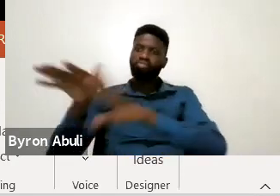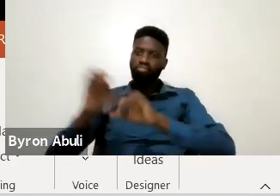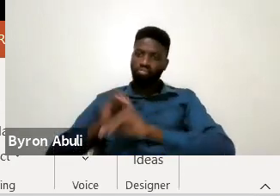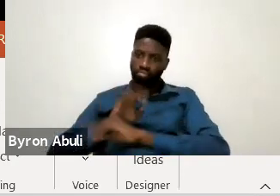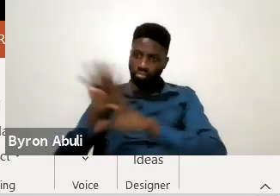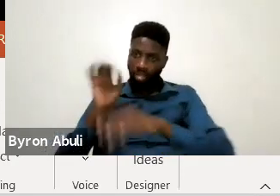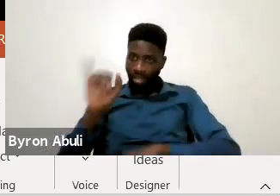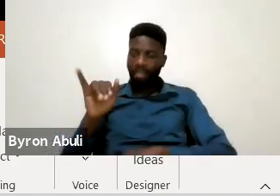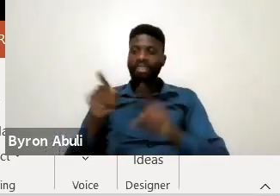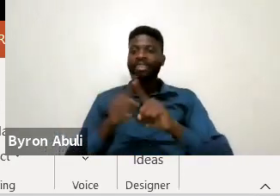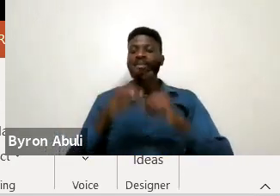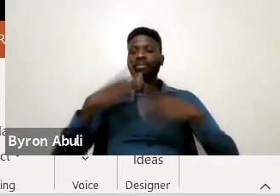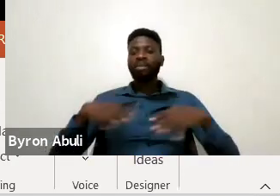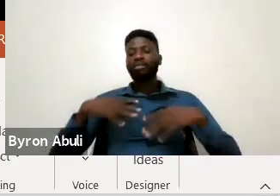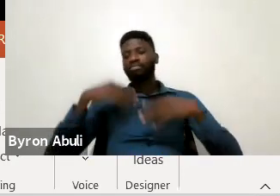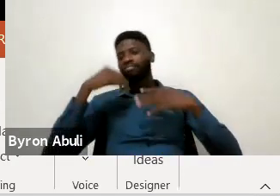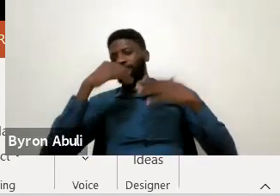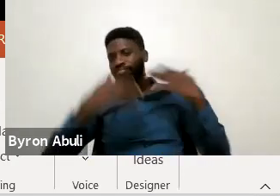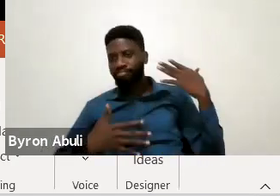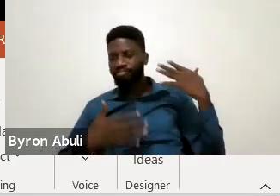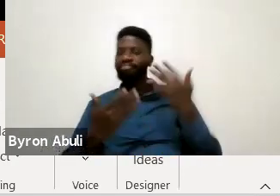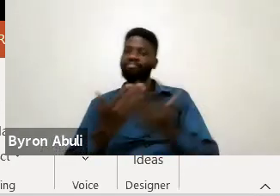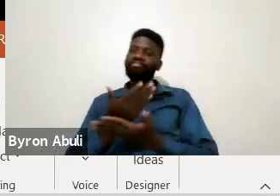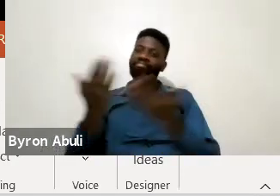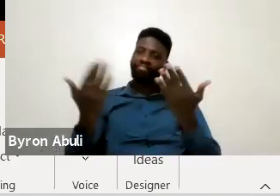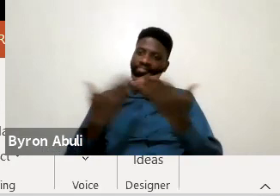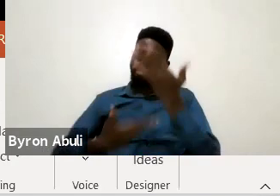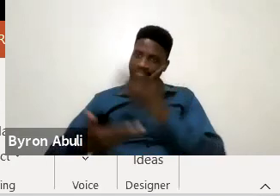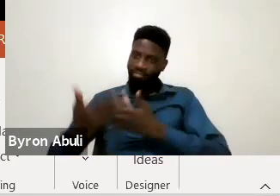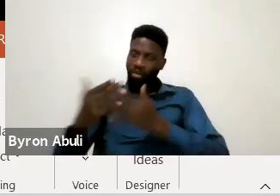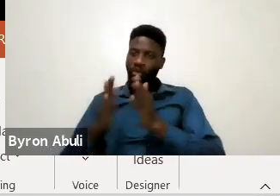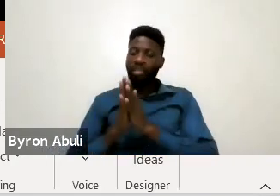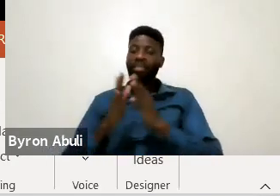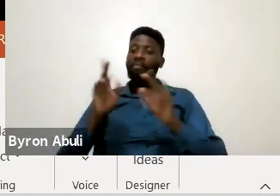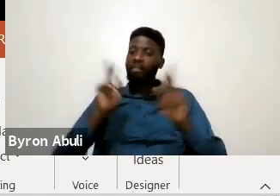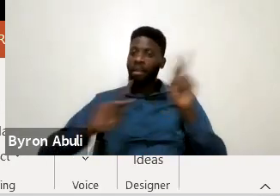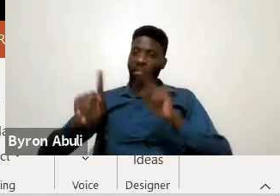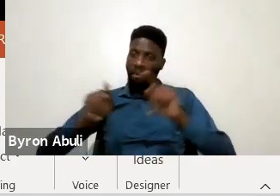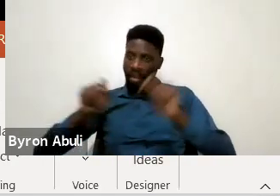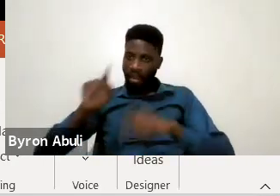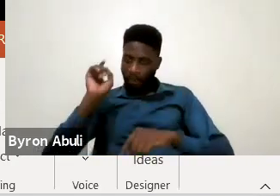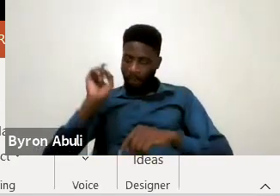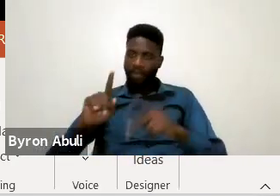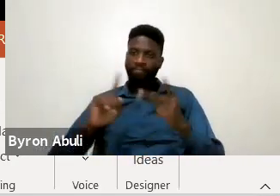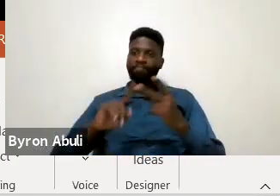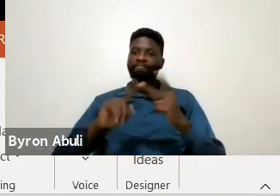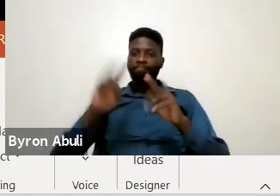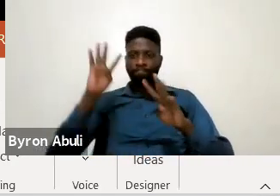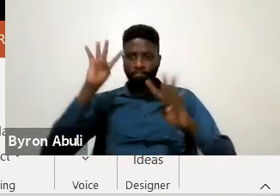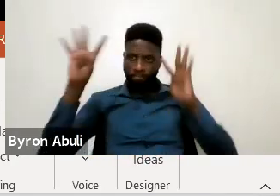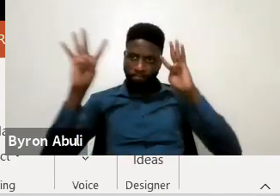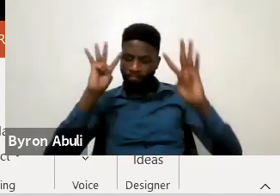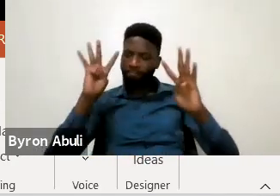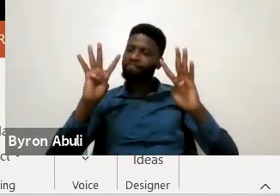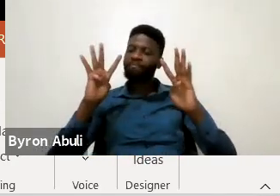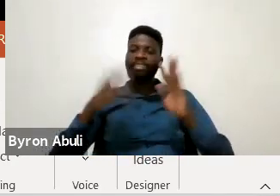dealing with a lot of people. So people management is highly required. I also think creativity is very much required, because with PR, it's in my own